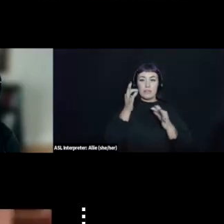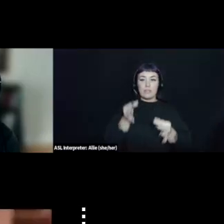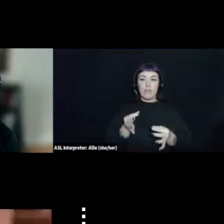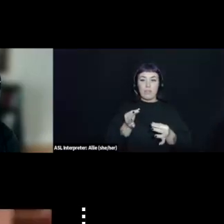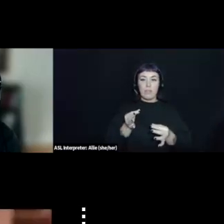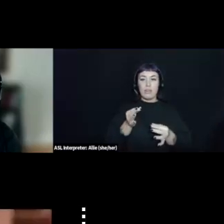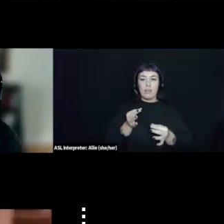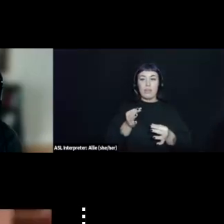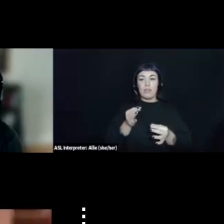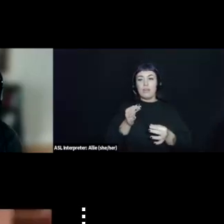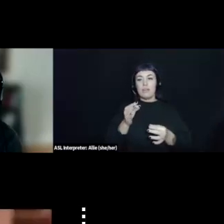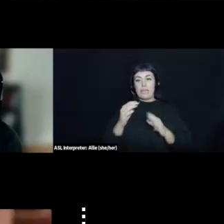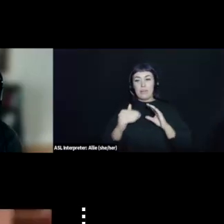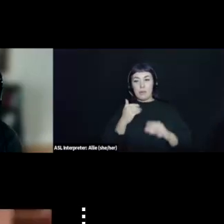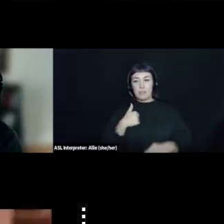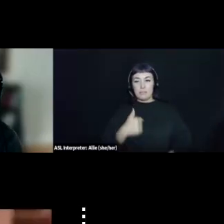me. And I think we have,